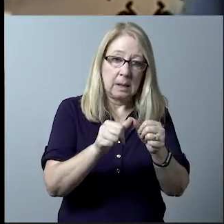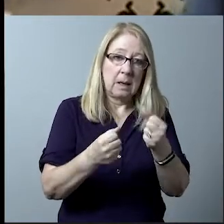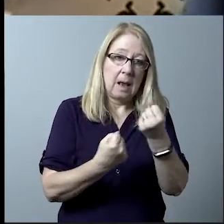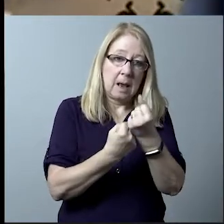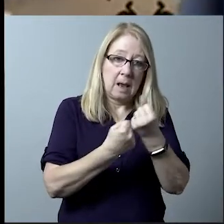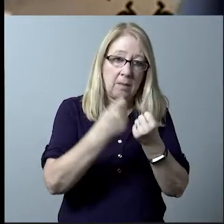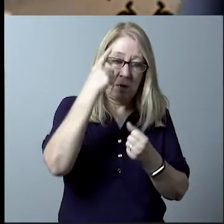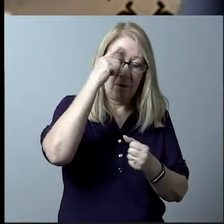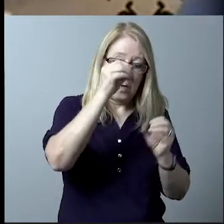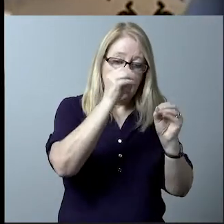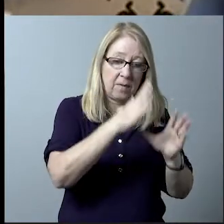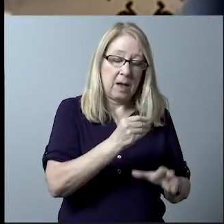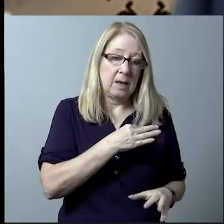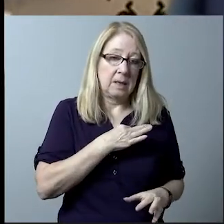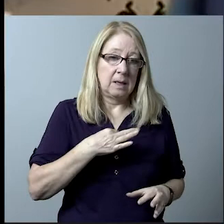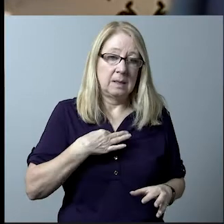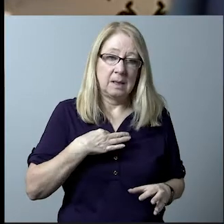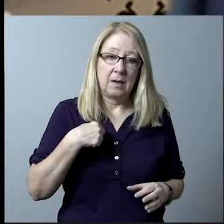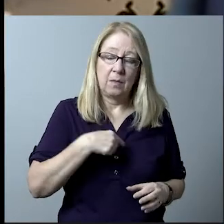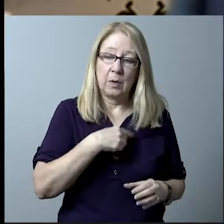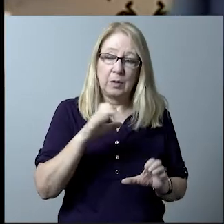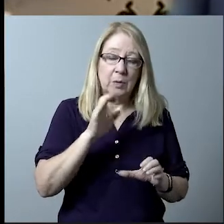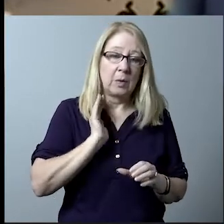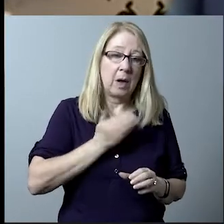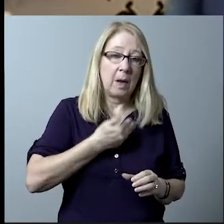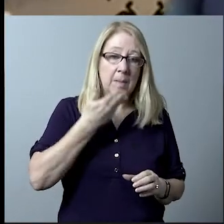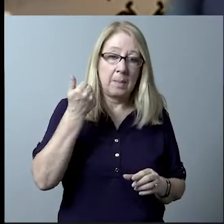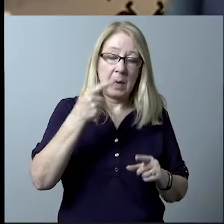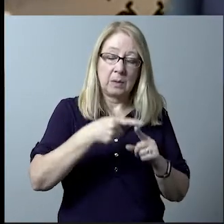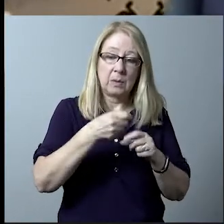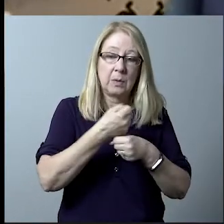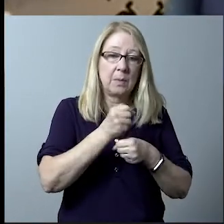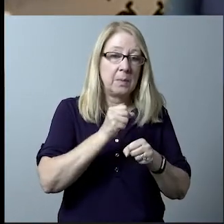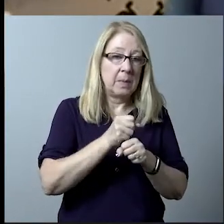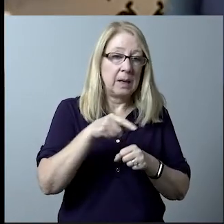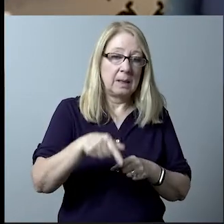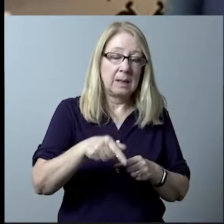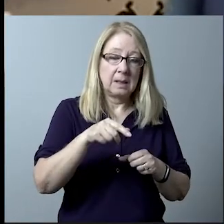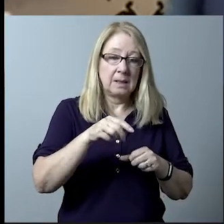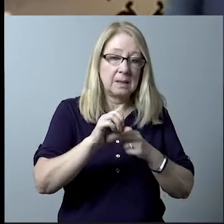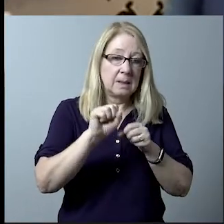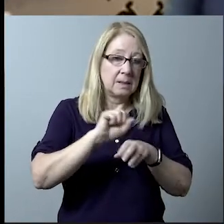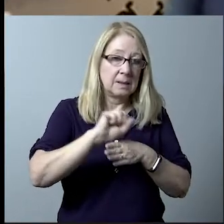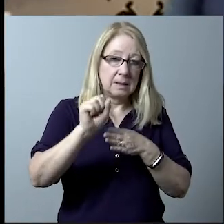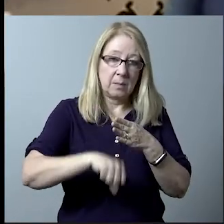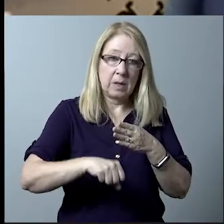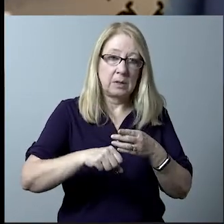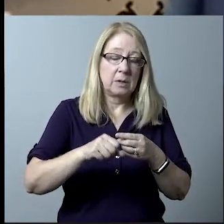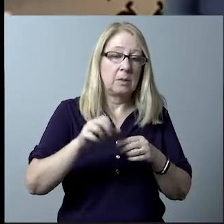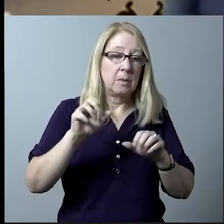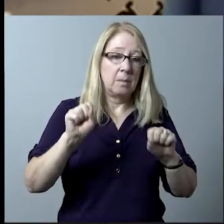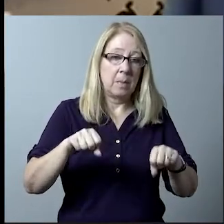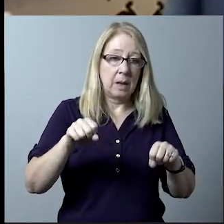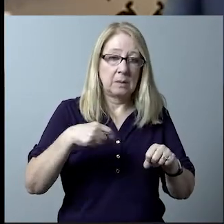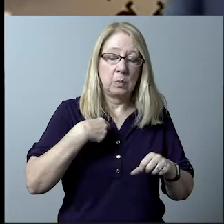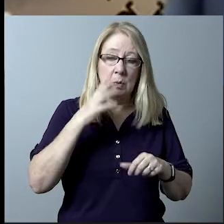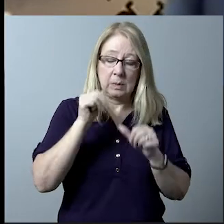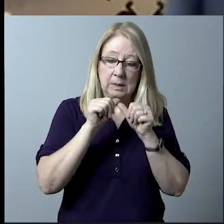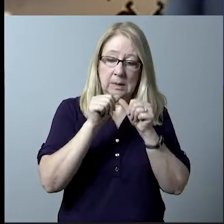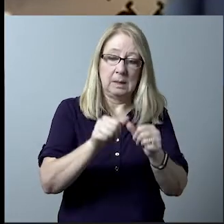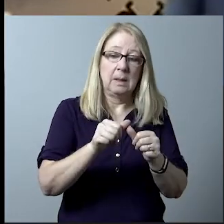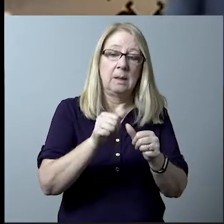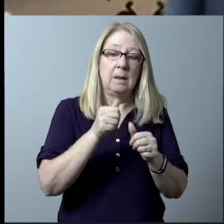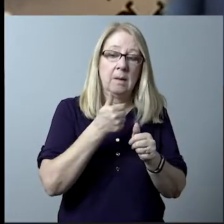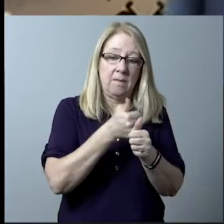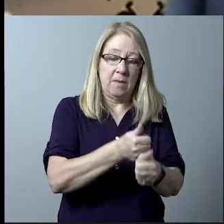I will continue to advocate for our faculty and staff who have moved mountains to make this semester possible. For now, we'll stay the course of the